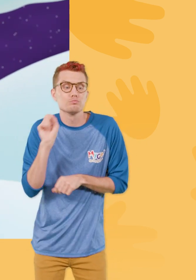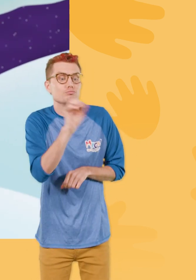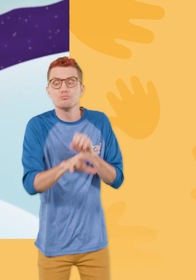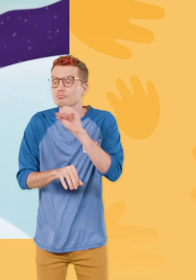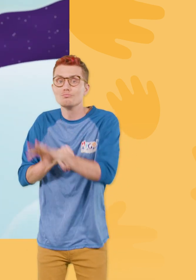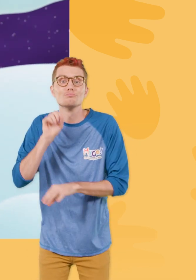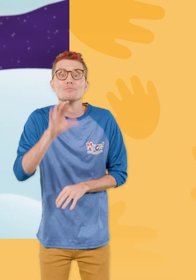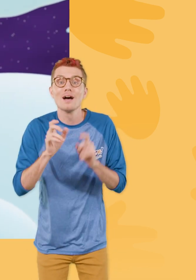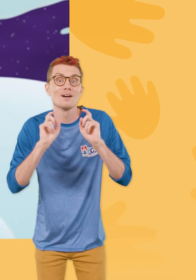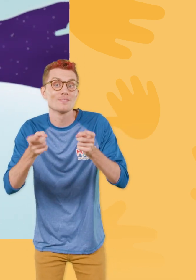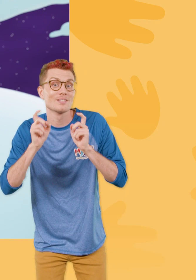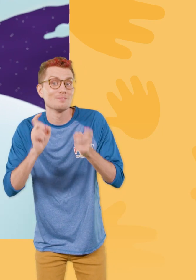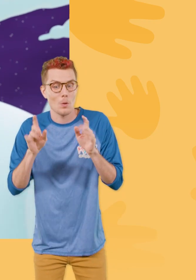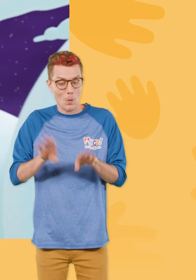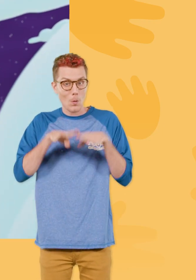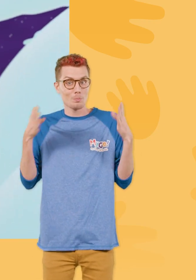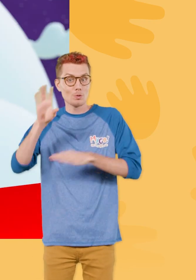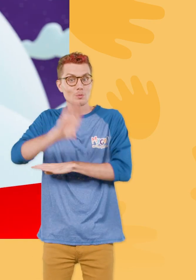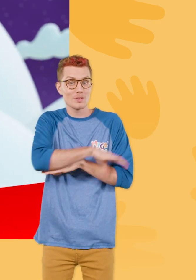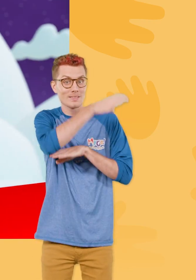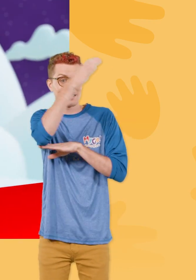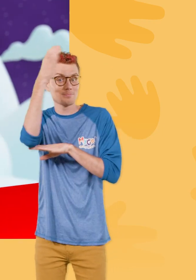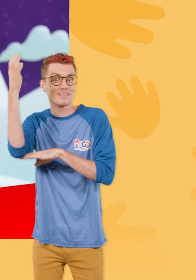the presents to all fun on Christmas.